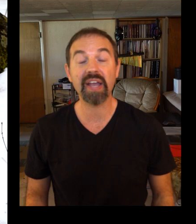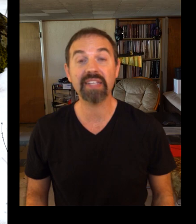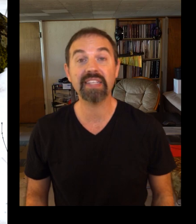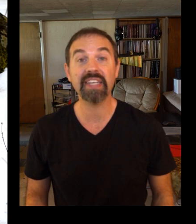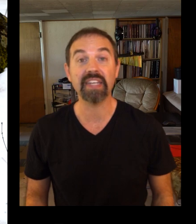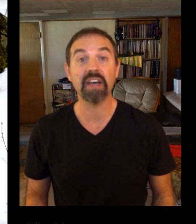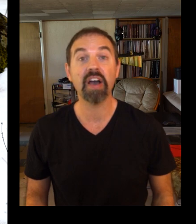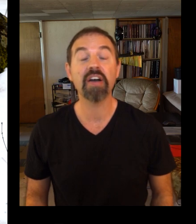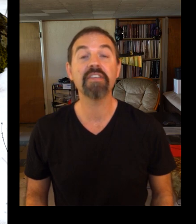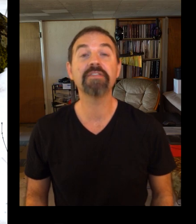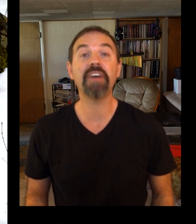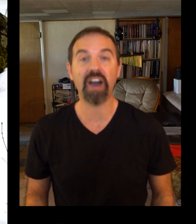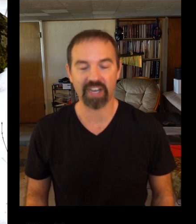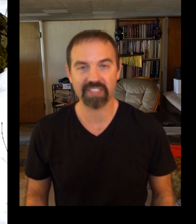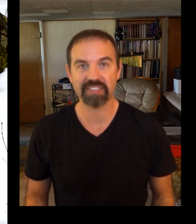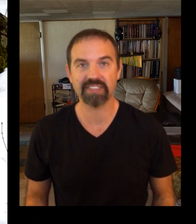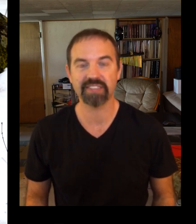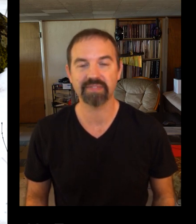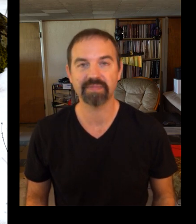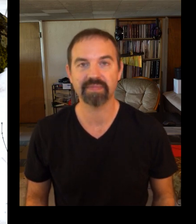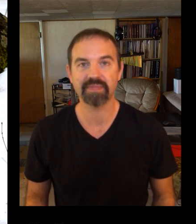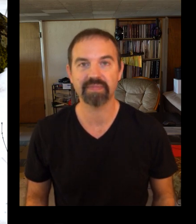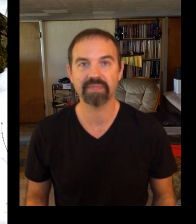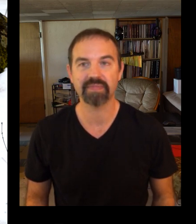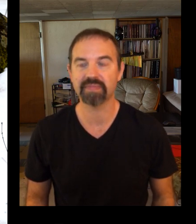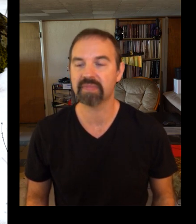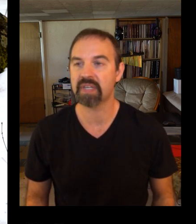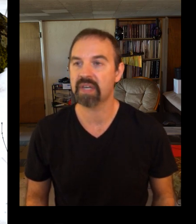Number 19, fox.